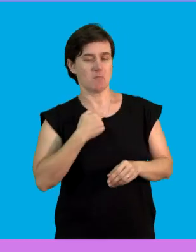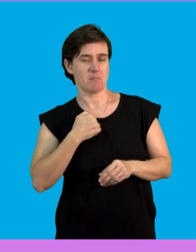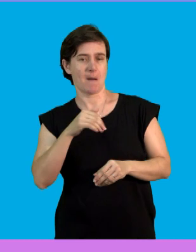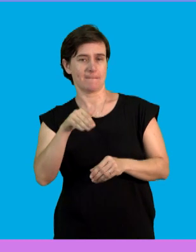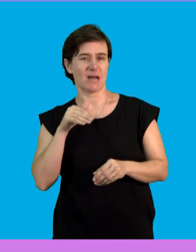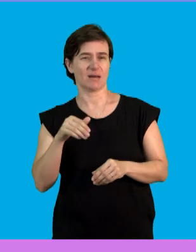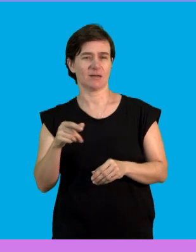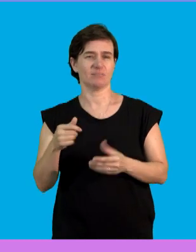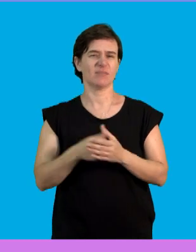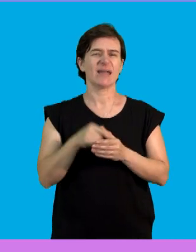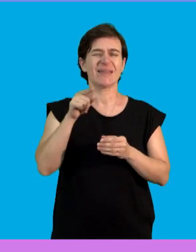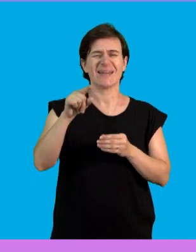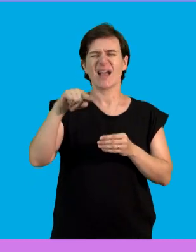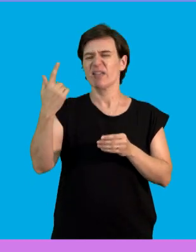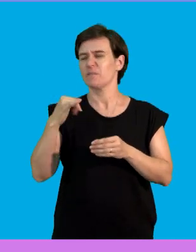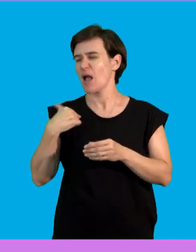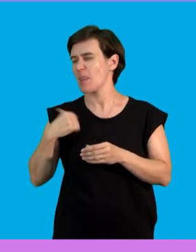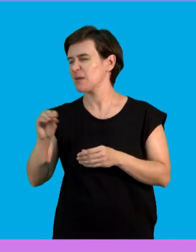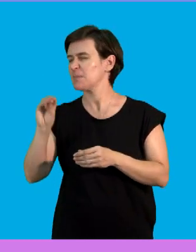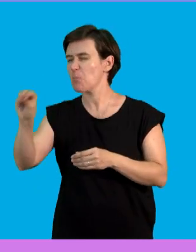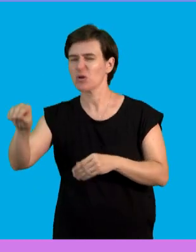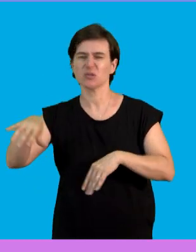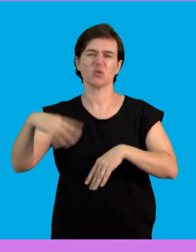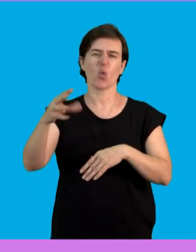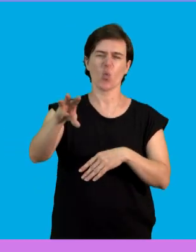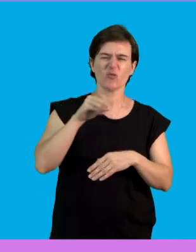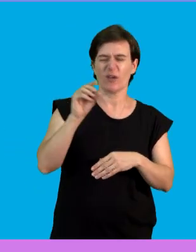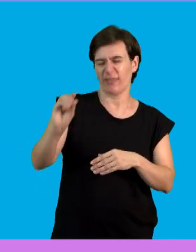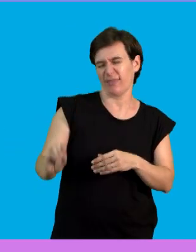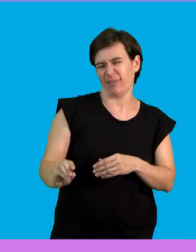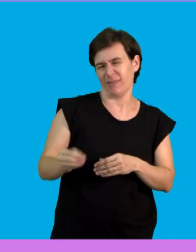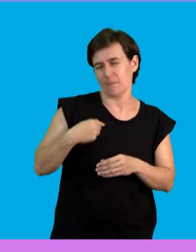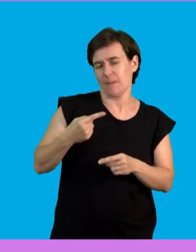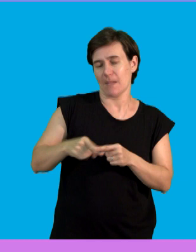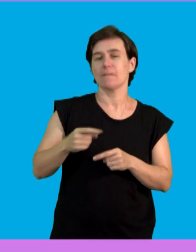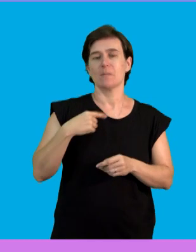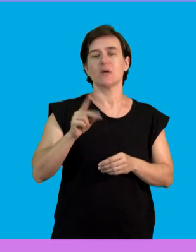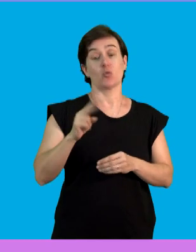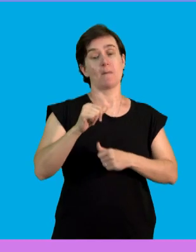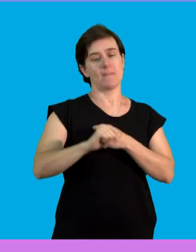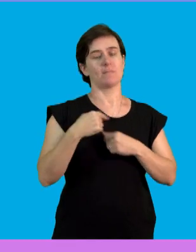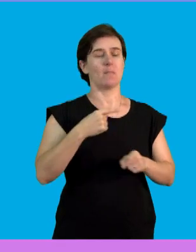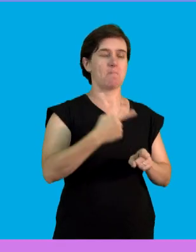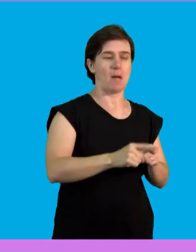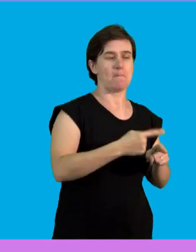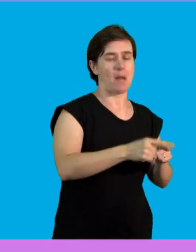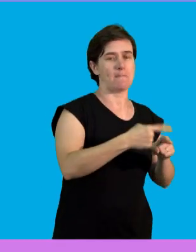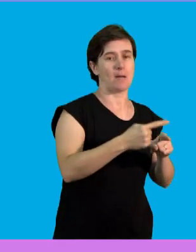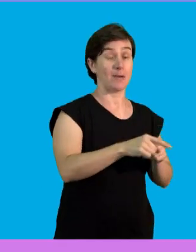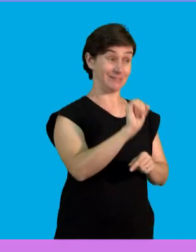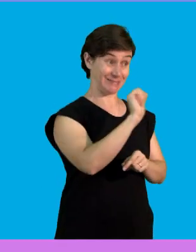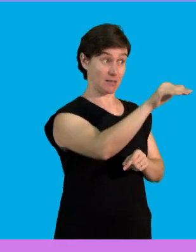you will pay minimal other fees for deposits or withdrawals, etc. The bank